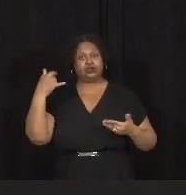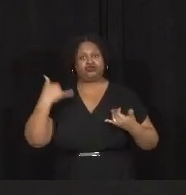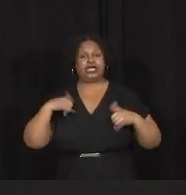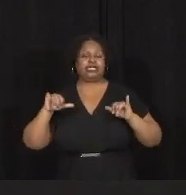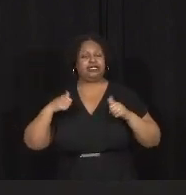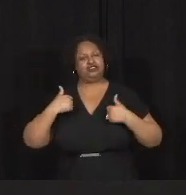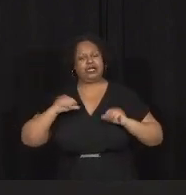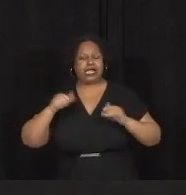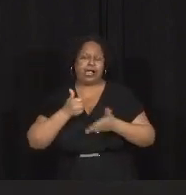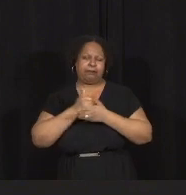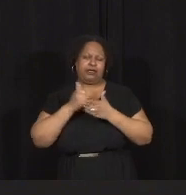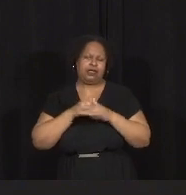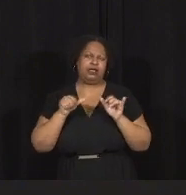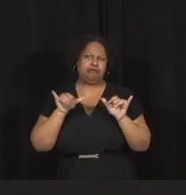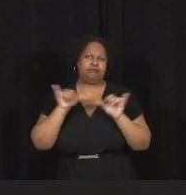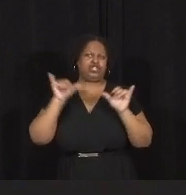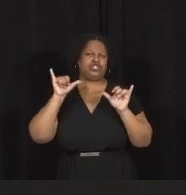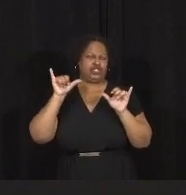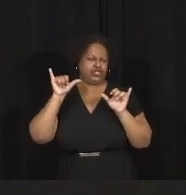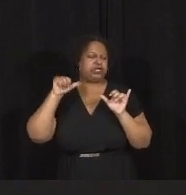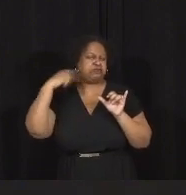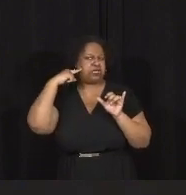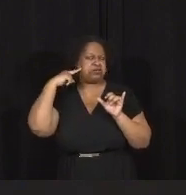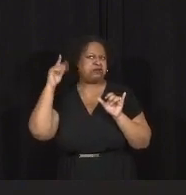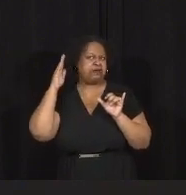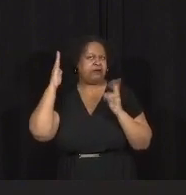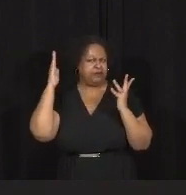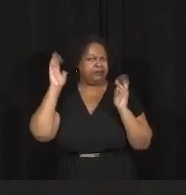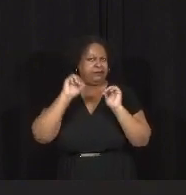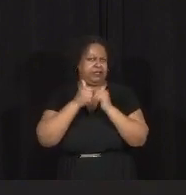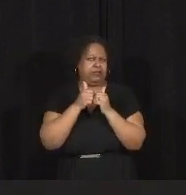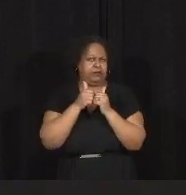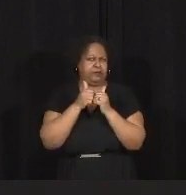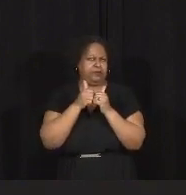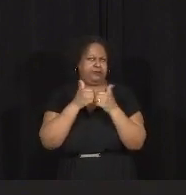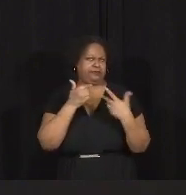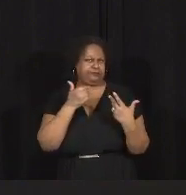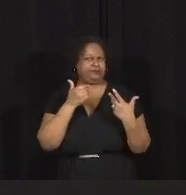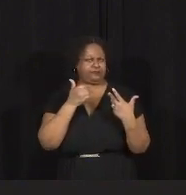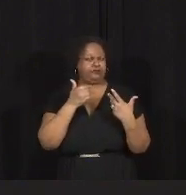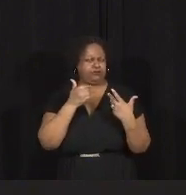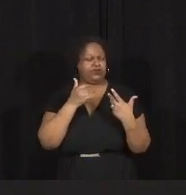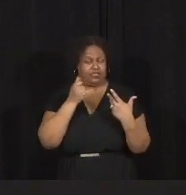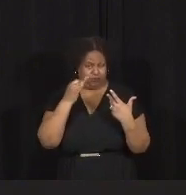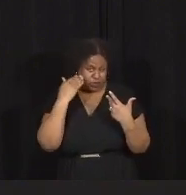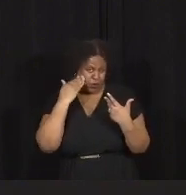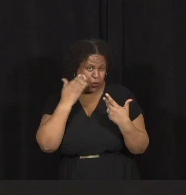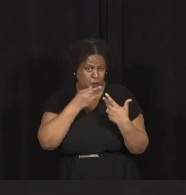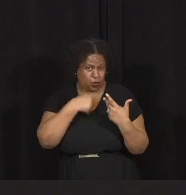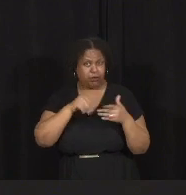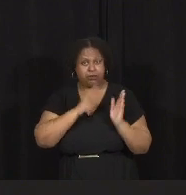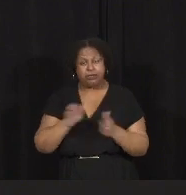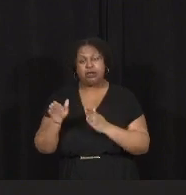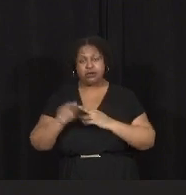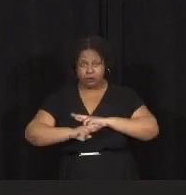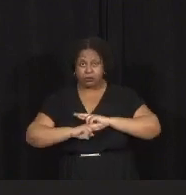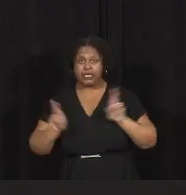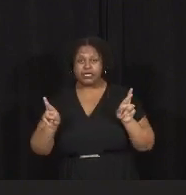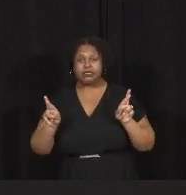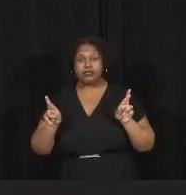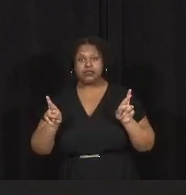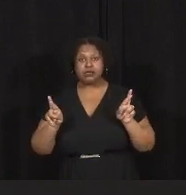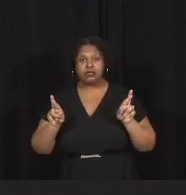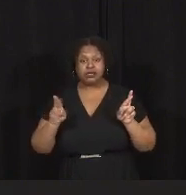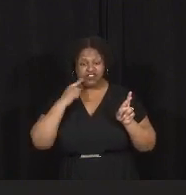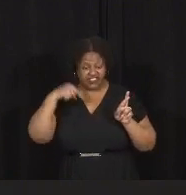about how do we get a sense of our preparedness and our readiness for this pandemic within our healthcare